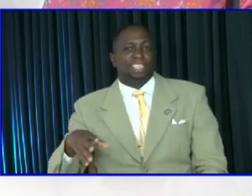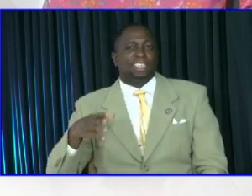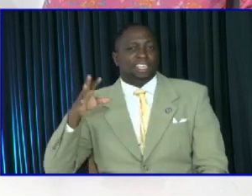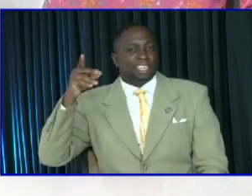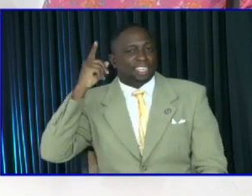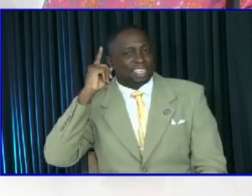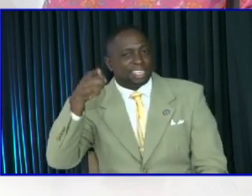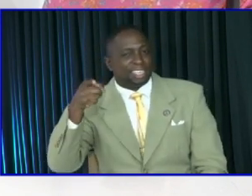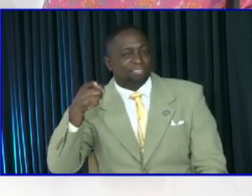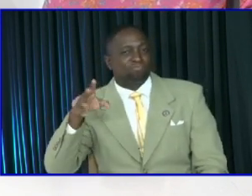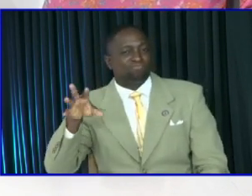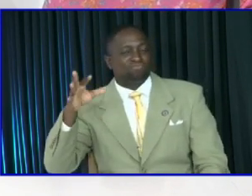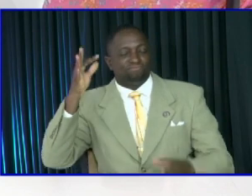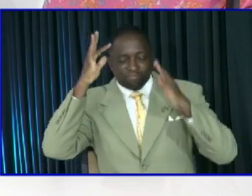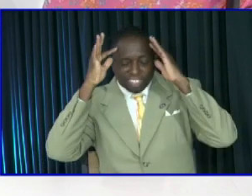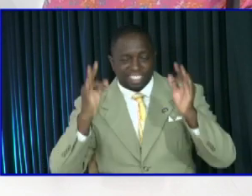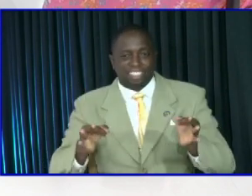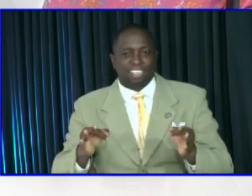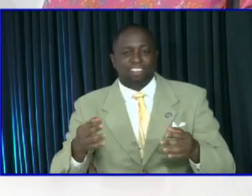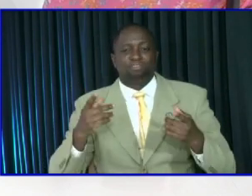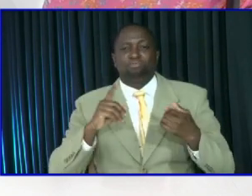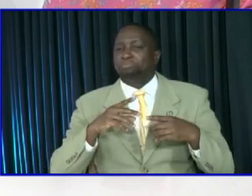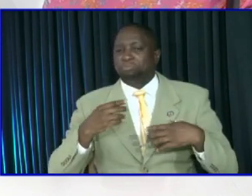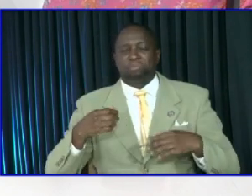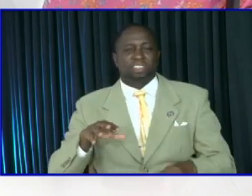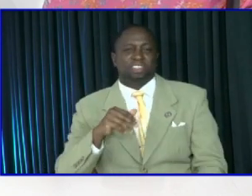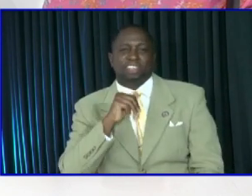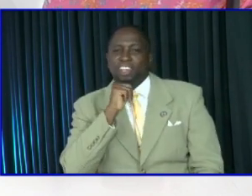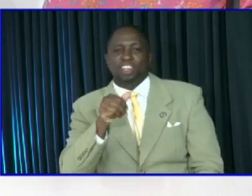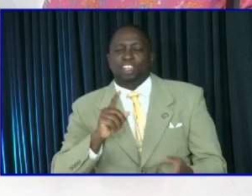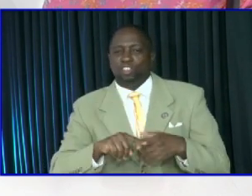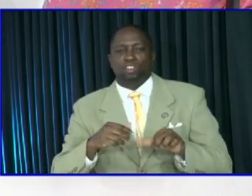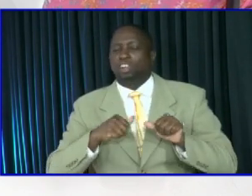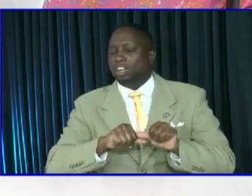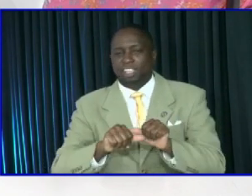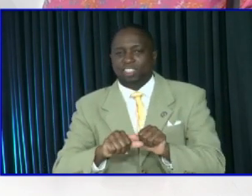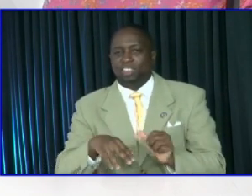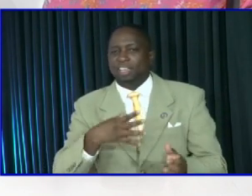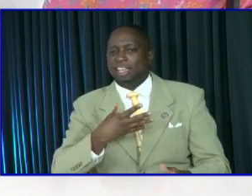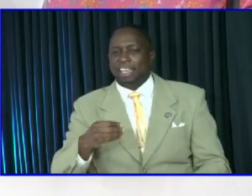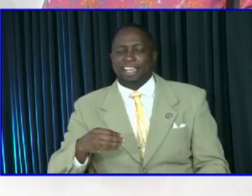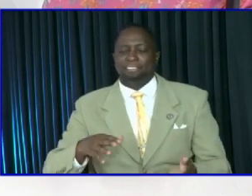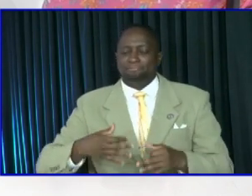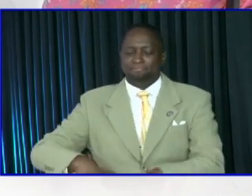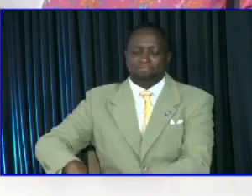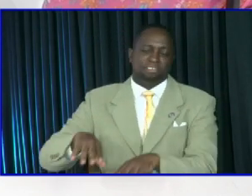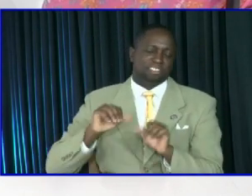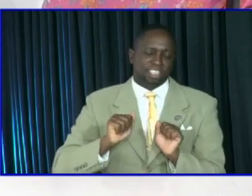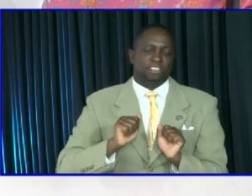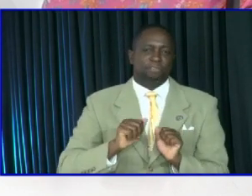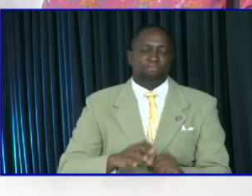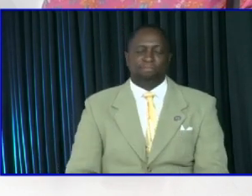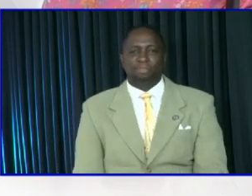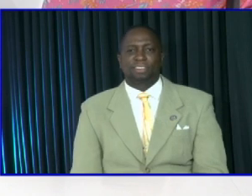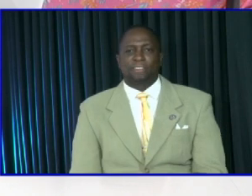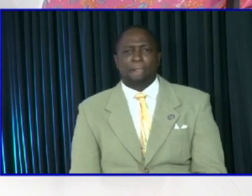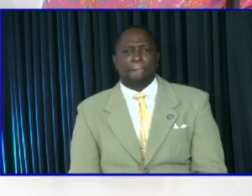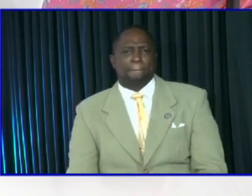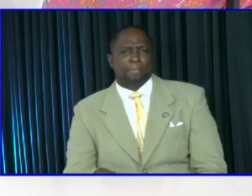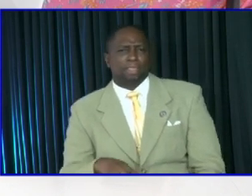he left the home. The emotional turmoil on you is